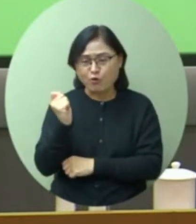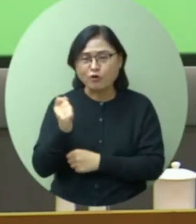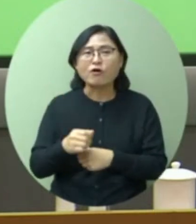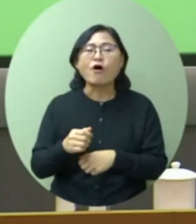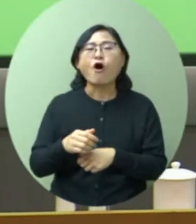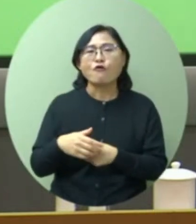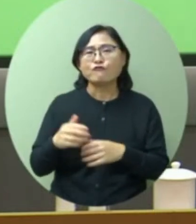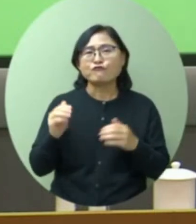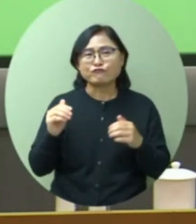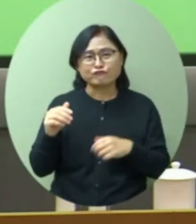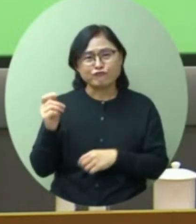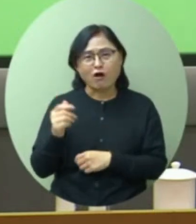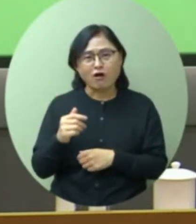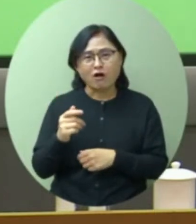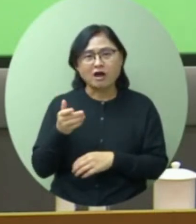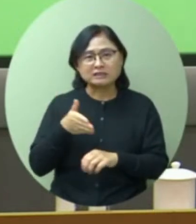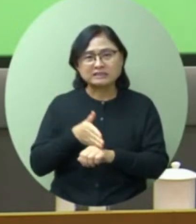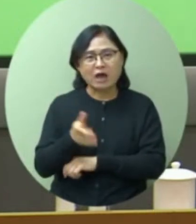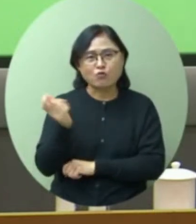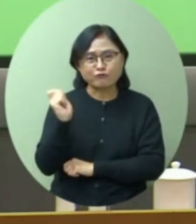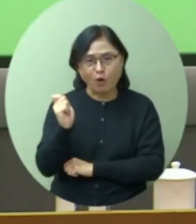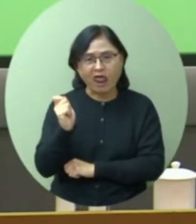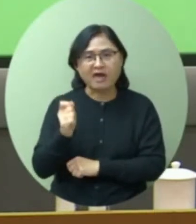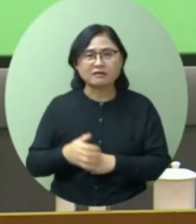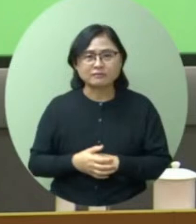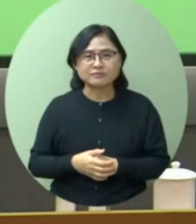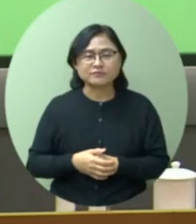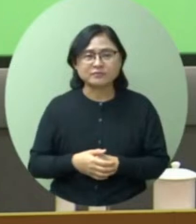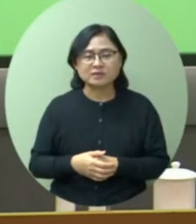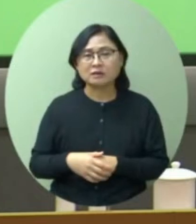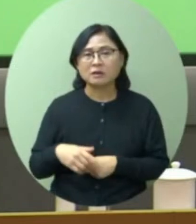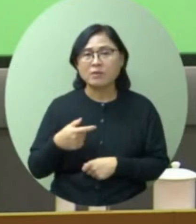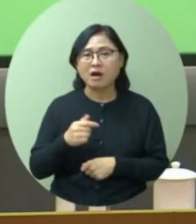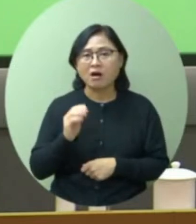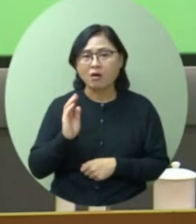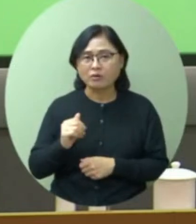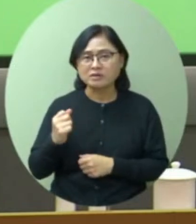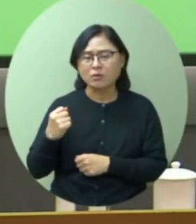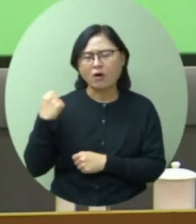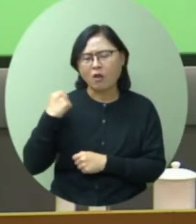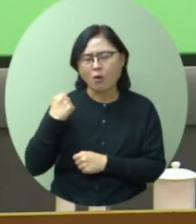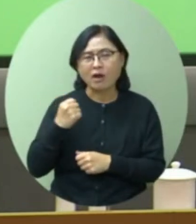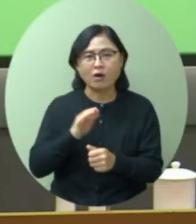on social welfare. So we do our best